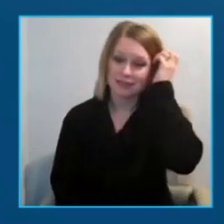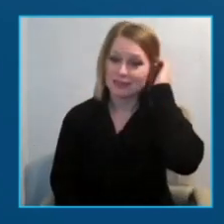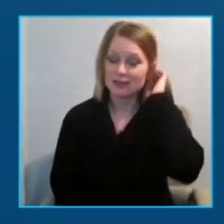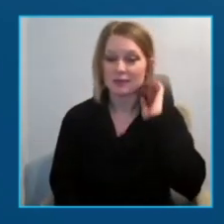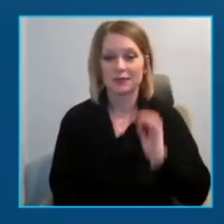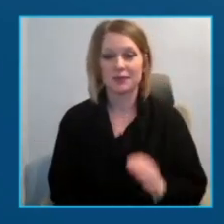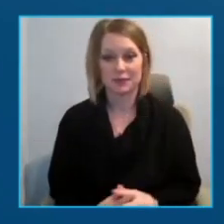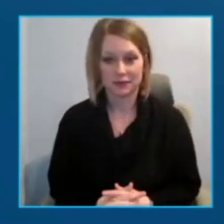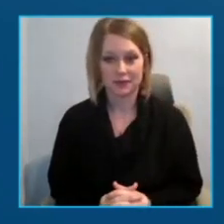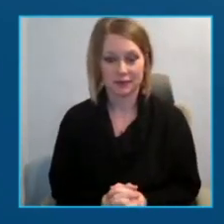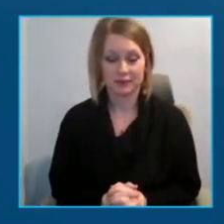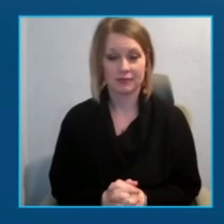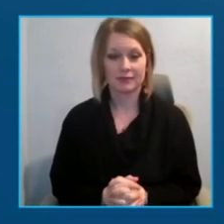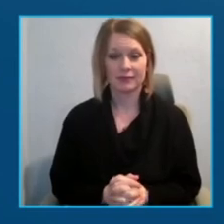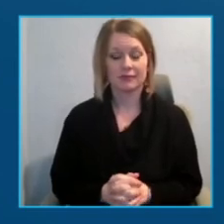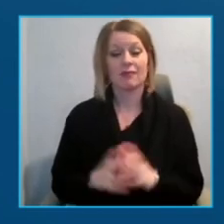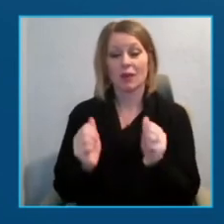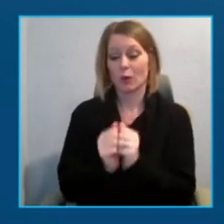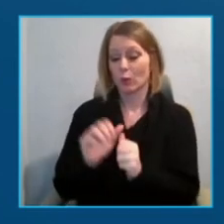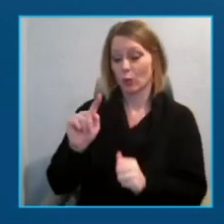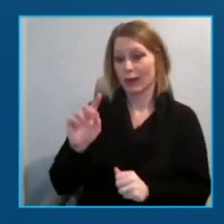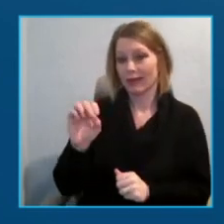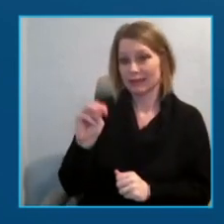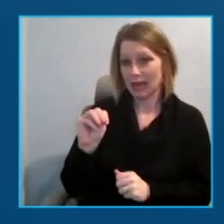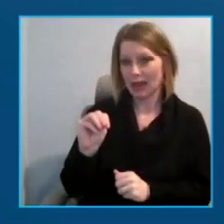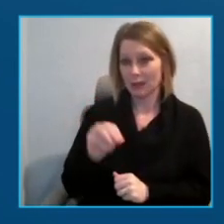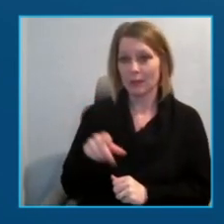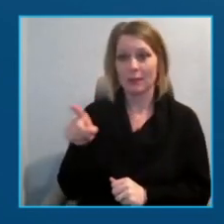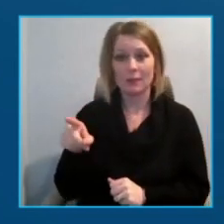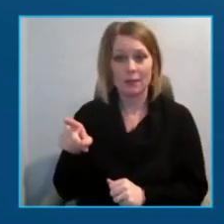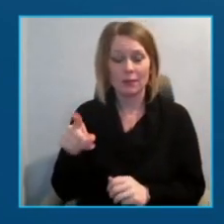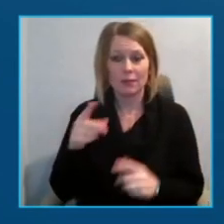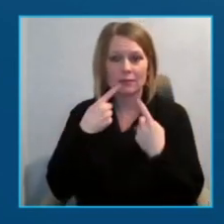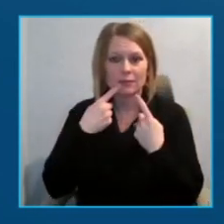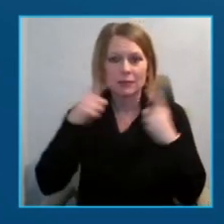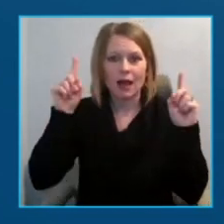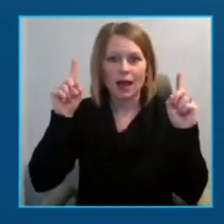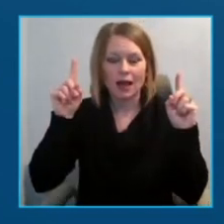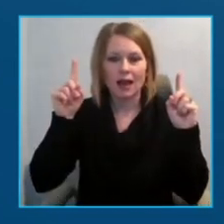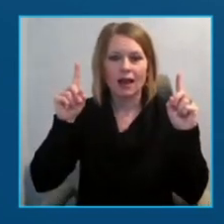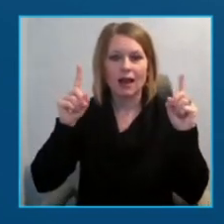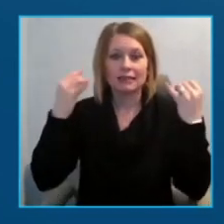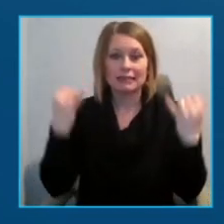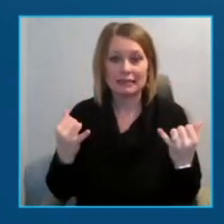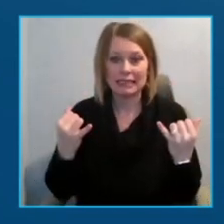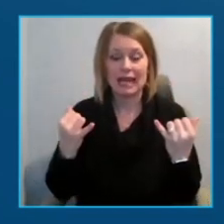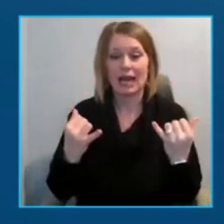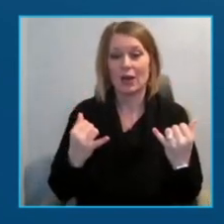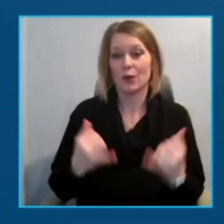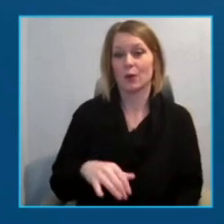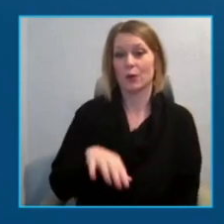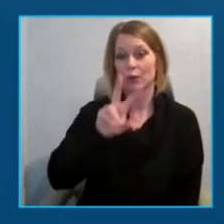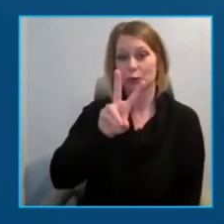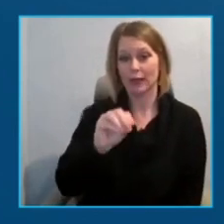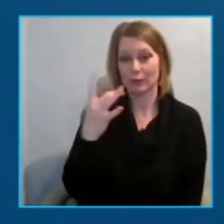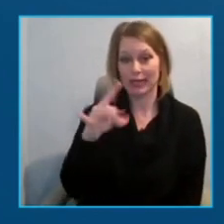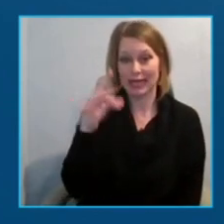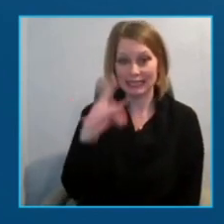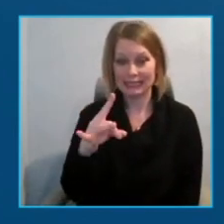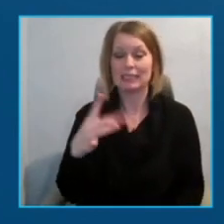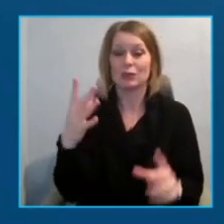under Tom's leadership, the DNC helped to win majorities in the House in 2018, organized in every zip